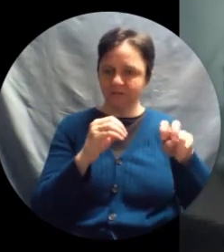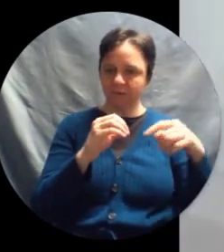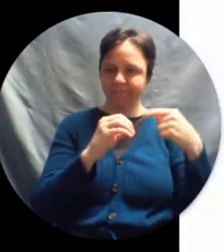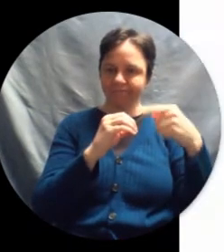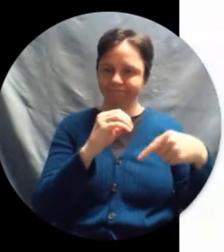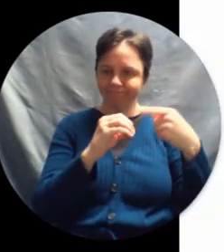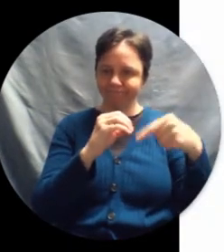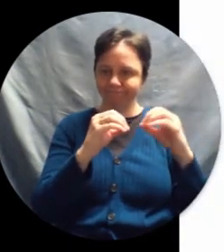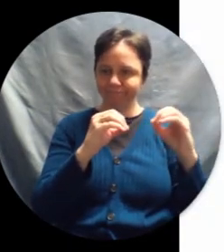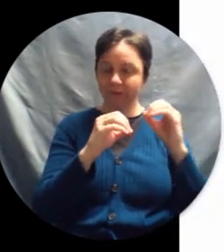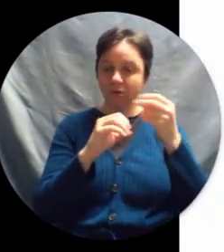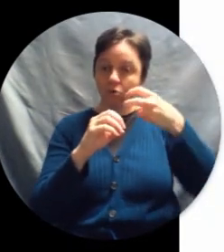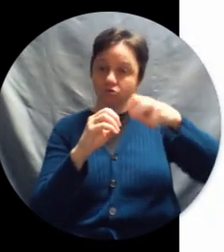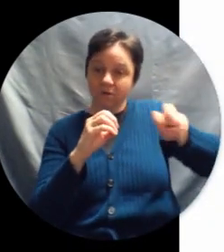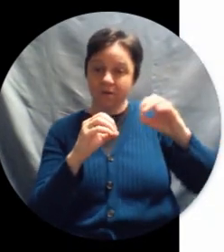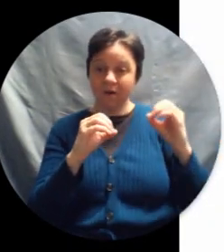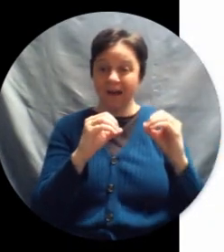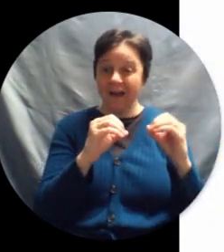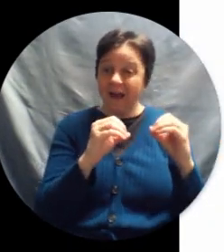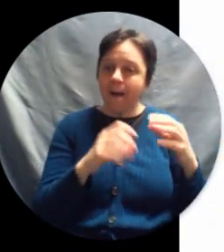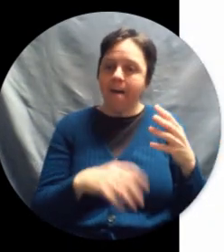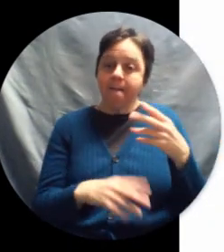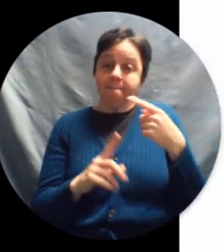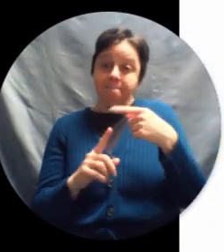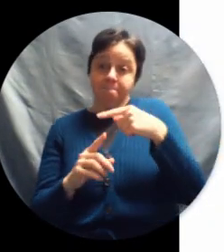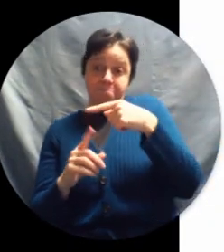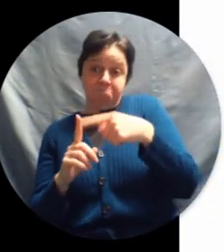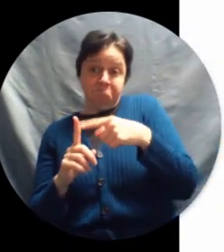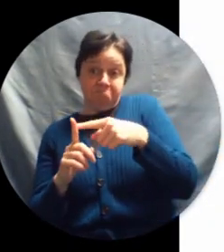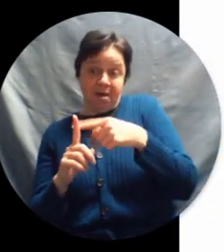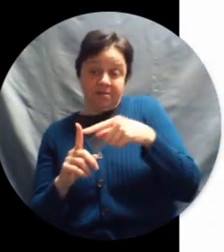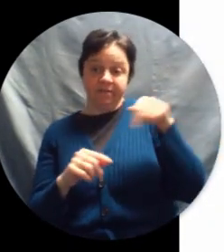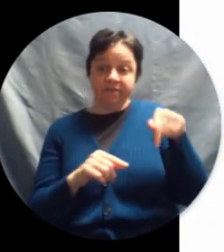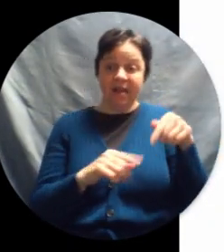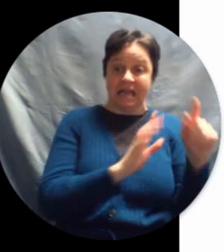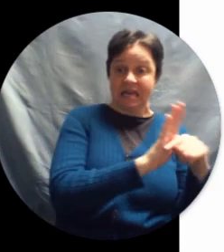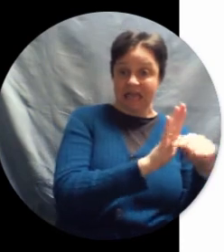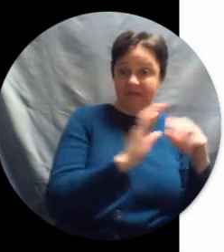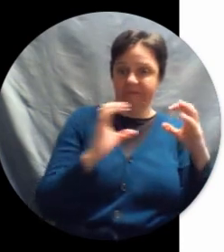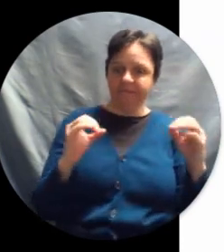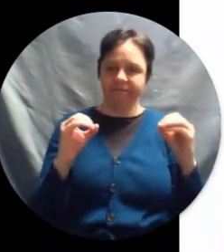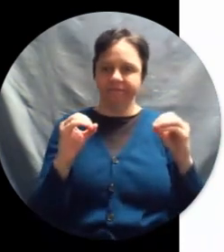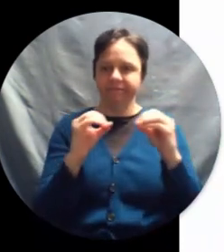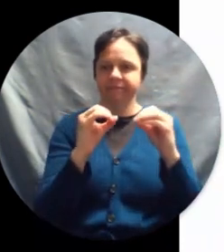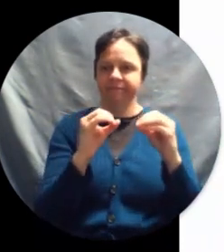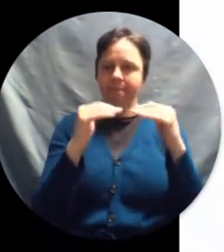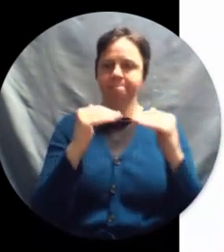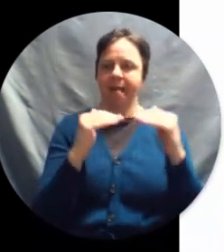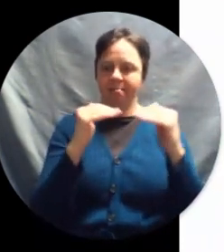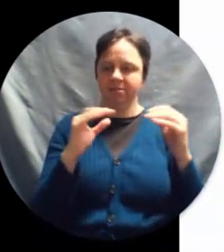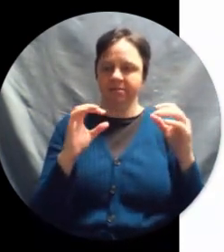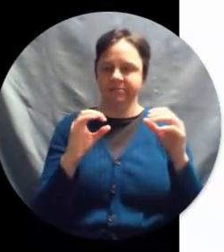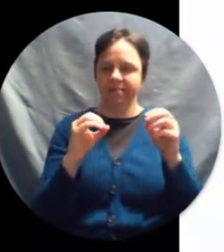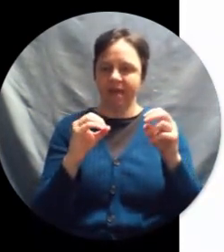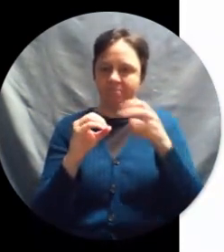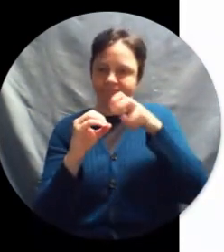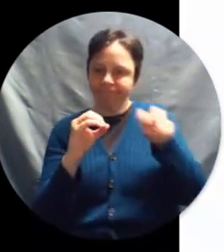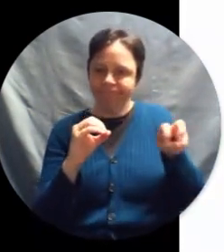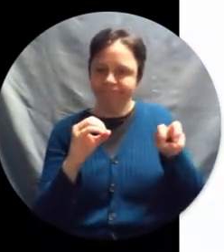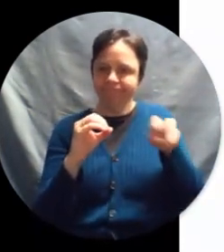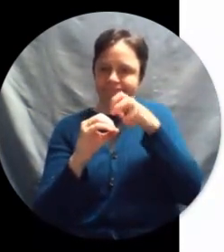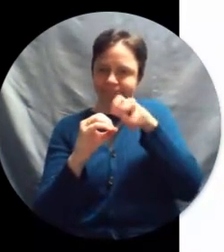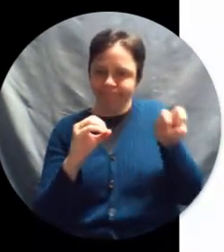other. So sodium has a positive charge, chlorine has a negative charge, and then that charge is going to move from sodium to